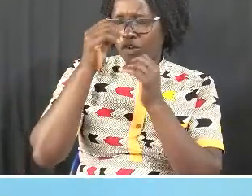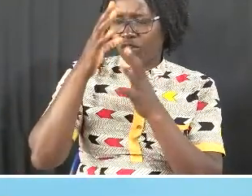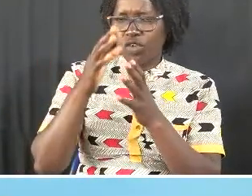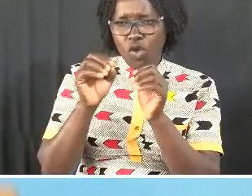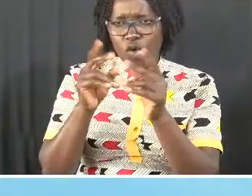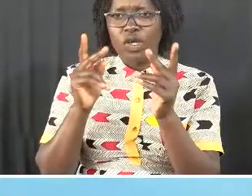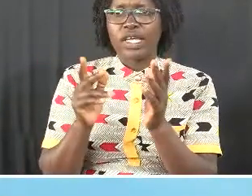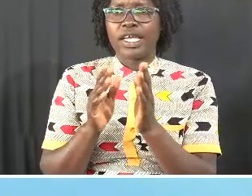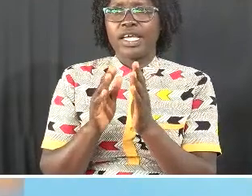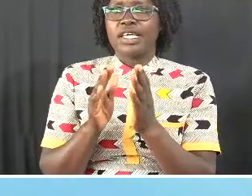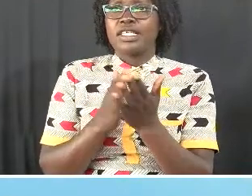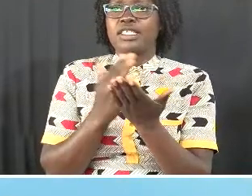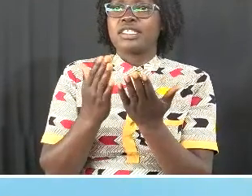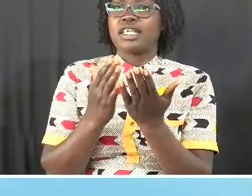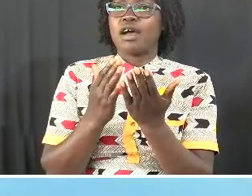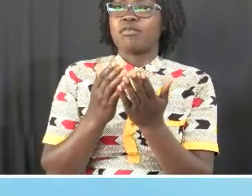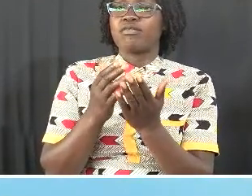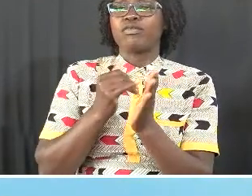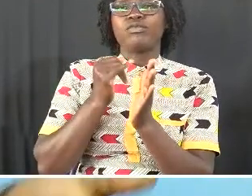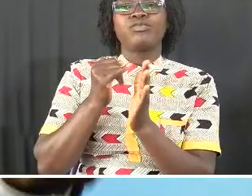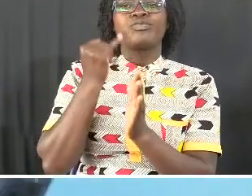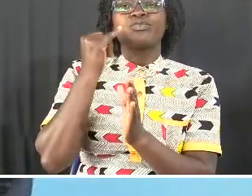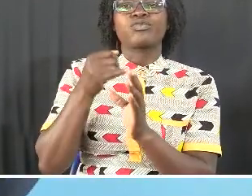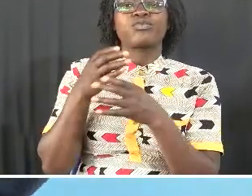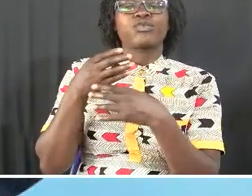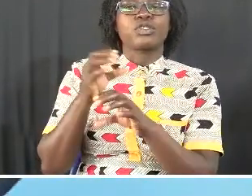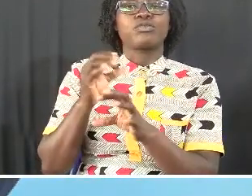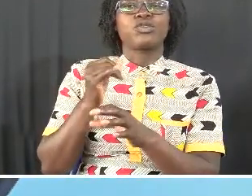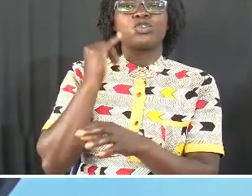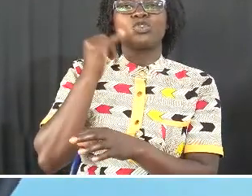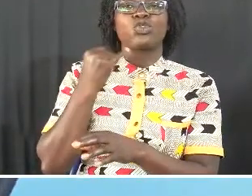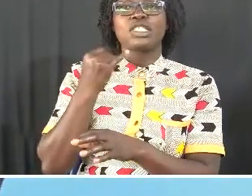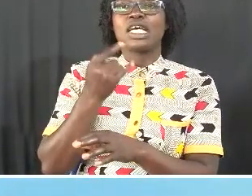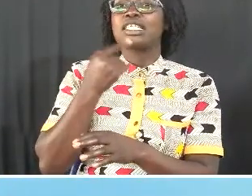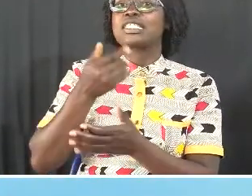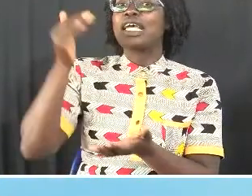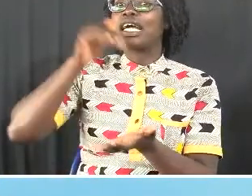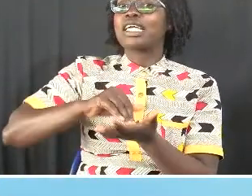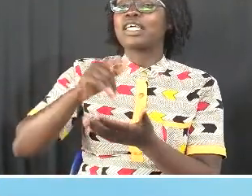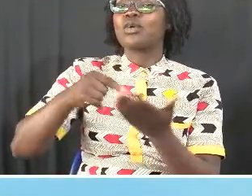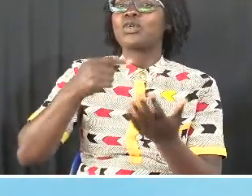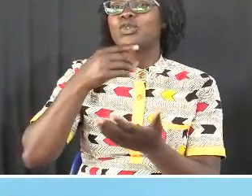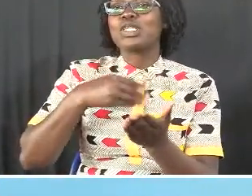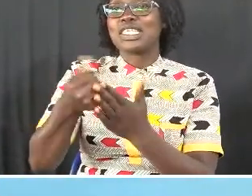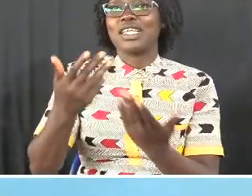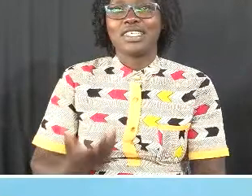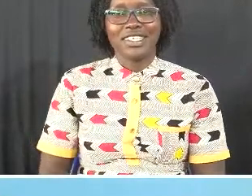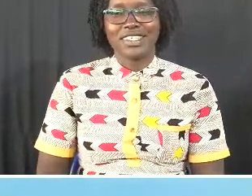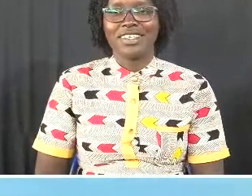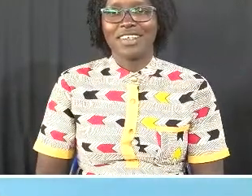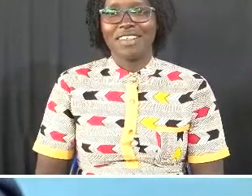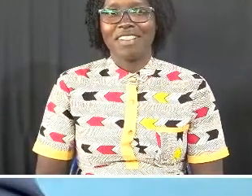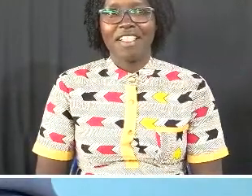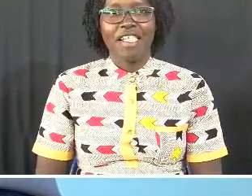give you some juice first. You drink some juice and say it again, what exactly you are selling." But we said, "Thank you so